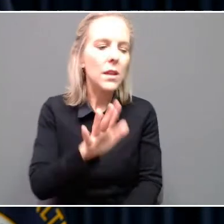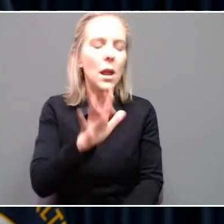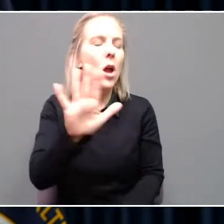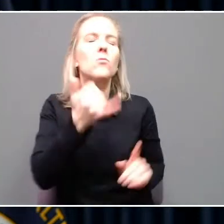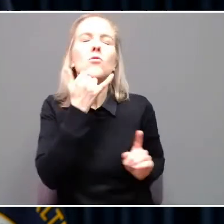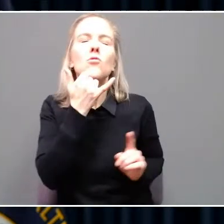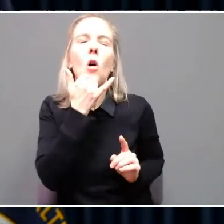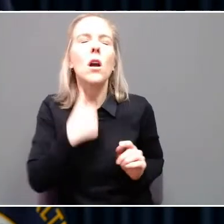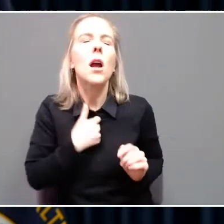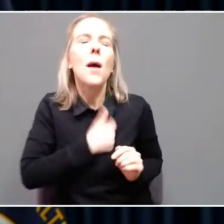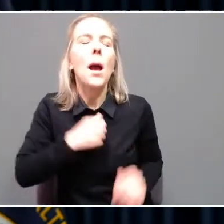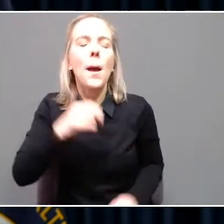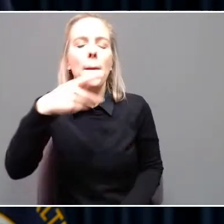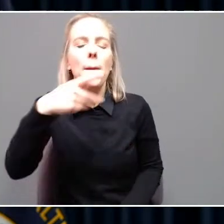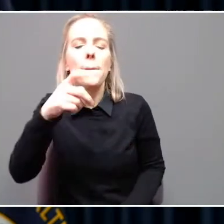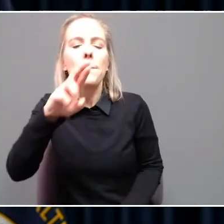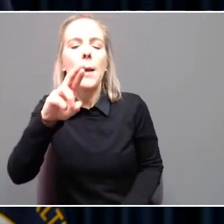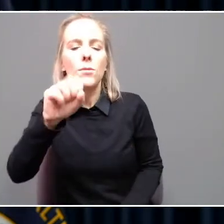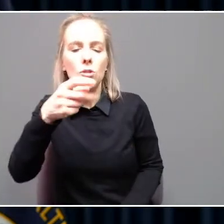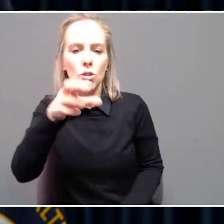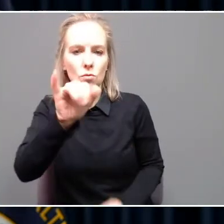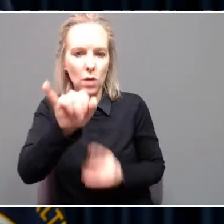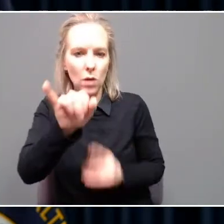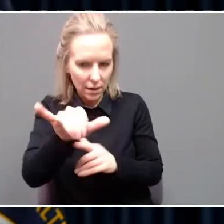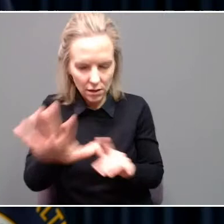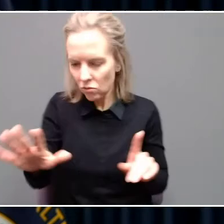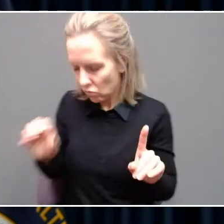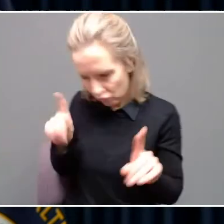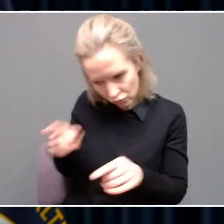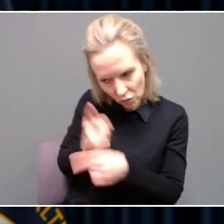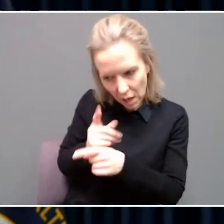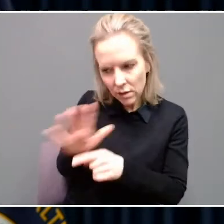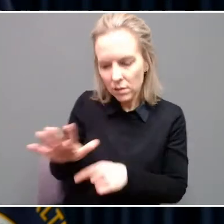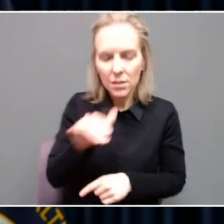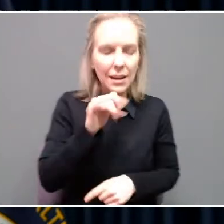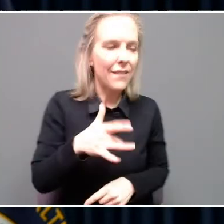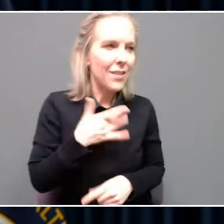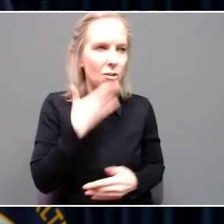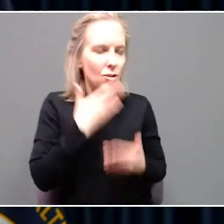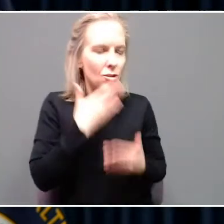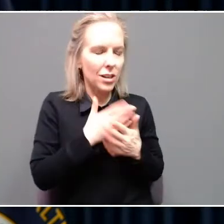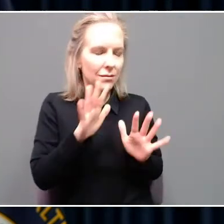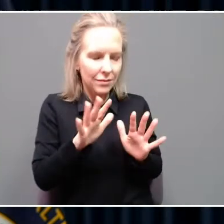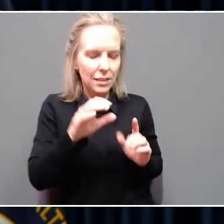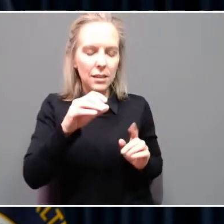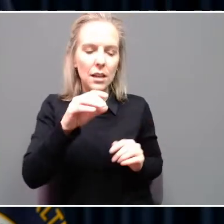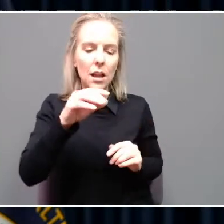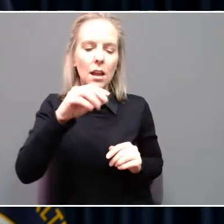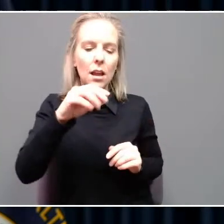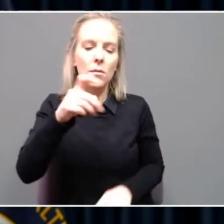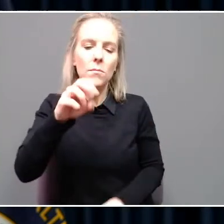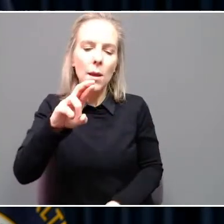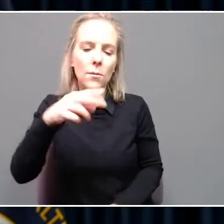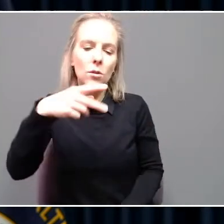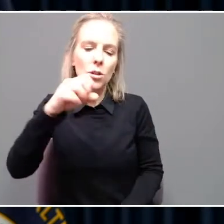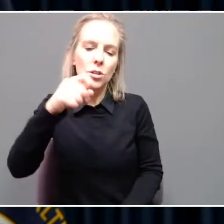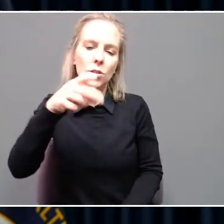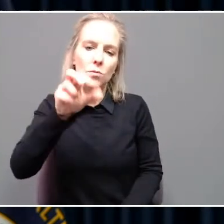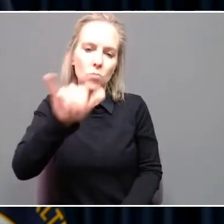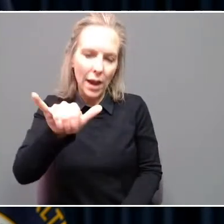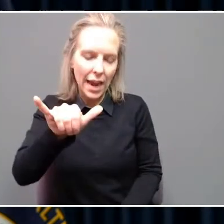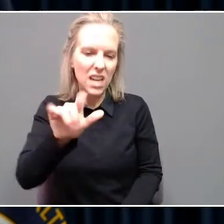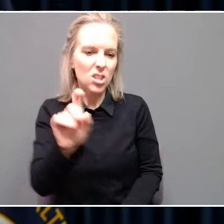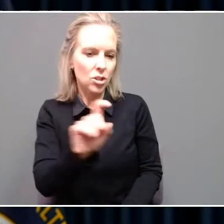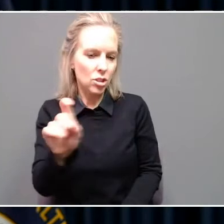I apologize. Pepper spray. That's right. It doesn't feel very That's good either right. way, but pepper spray and tasers. Is that what we're talking